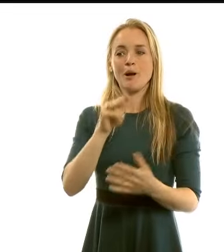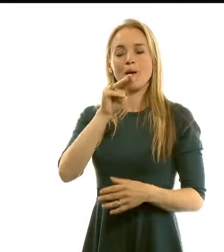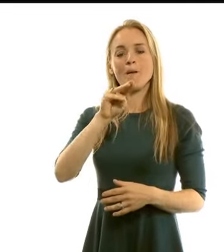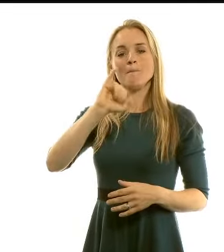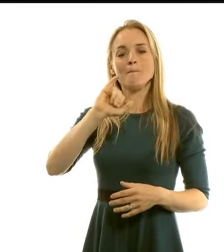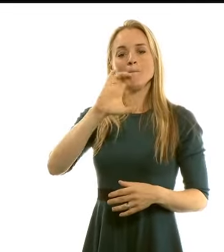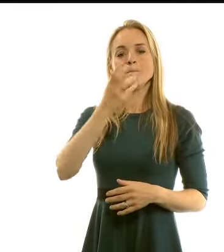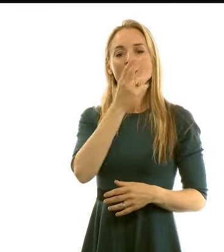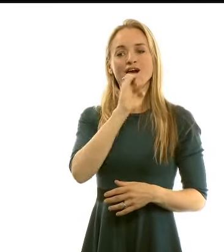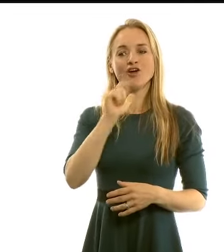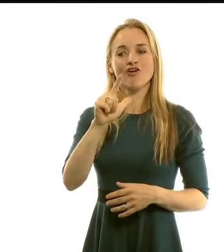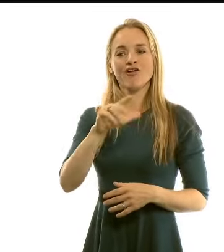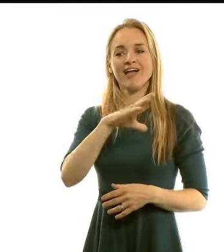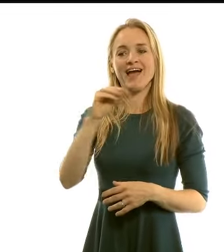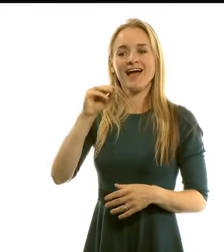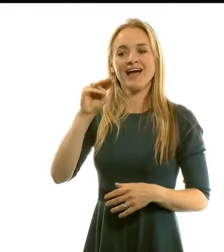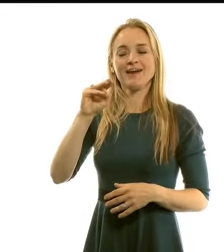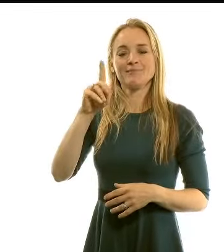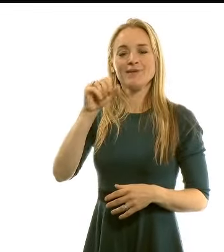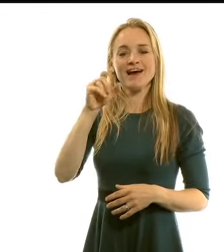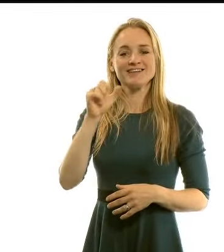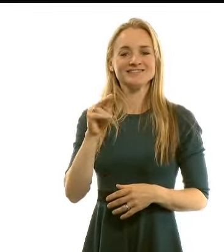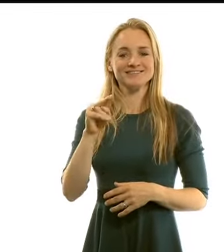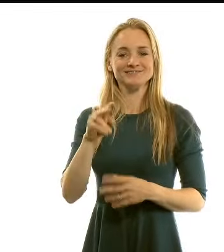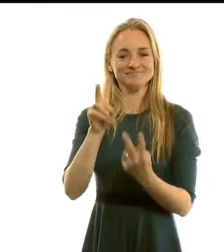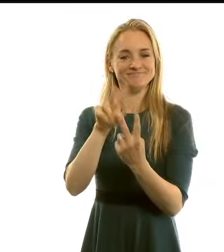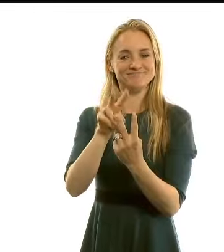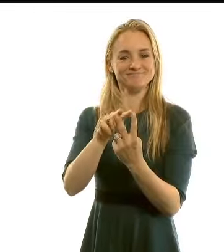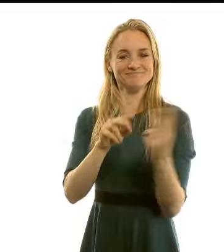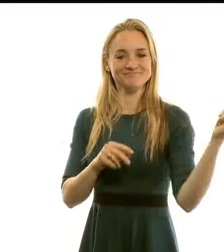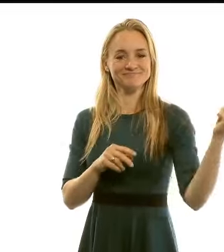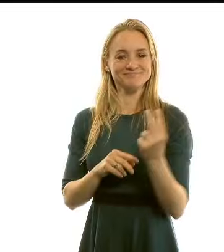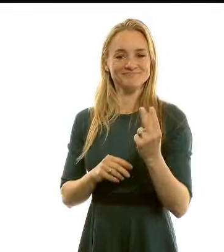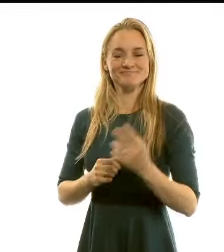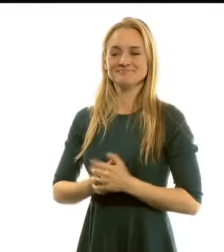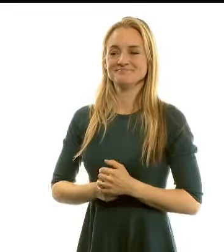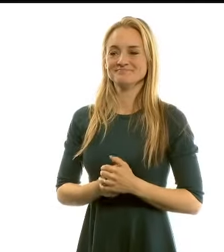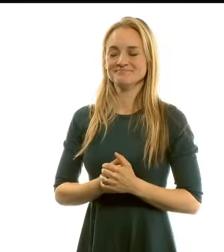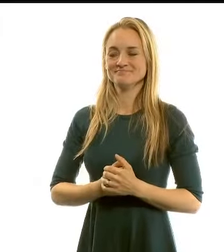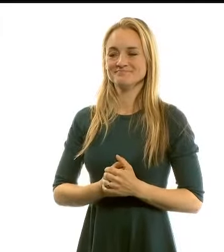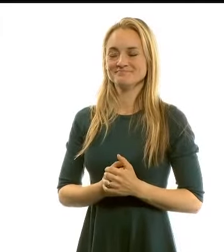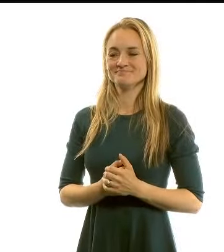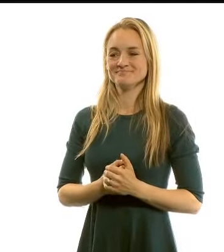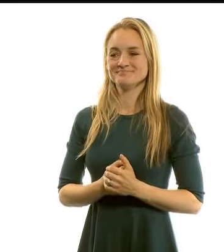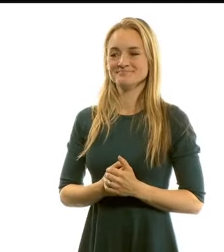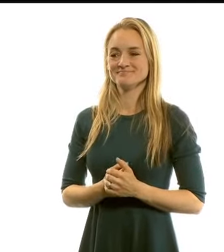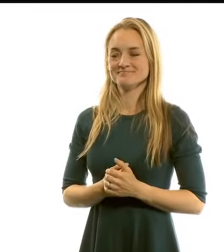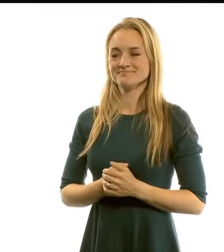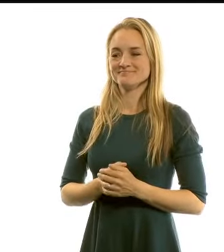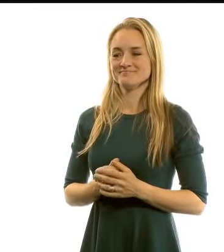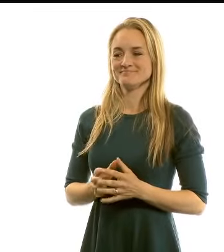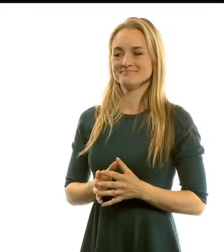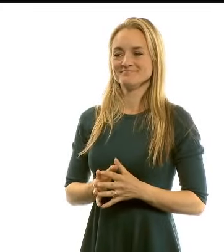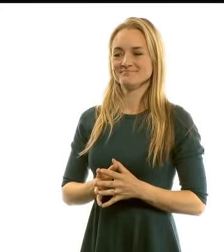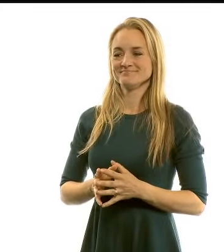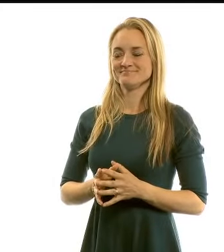Madison. Oh, it's the music, it's the drama, it's happening. Hey